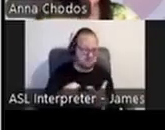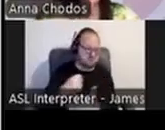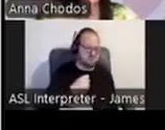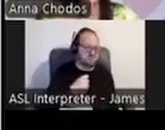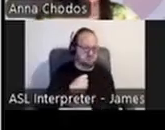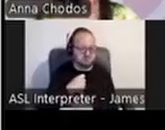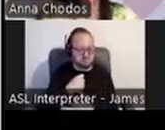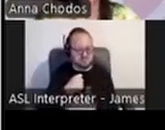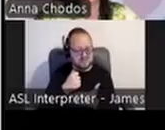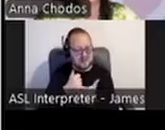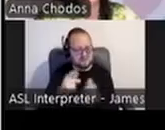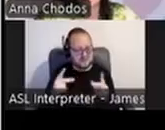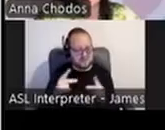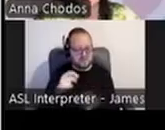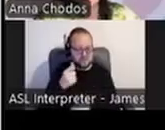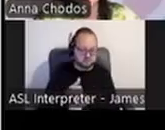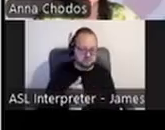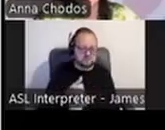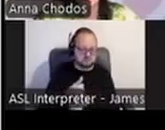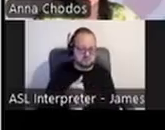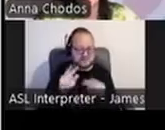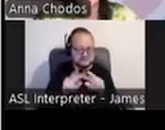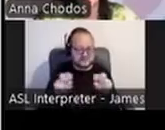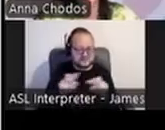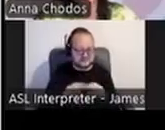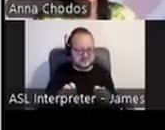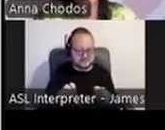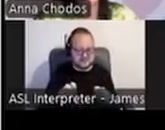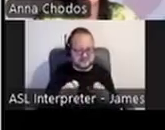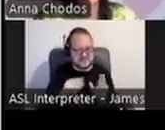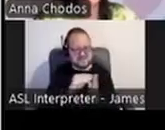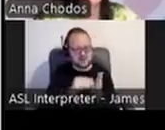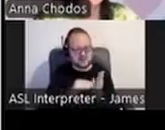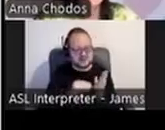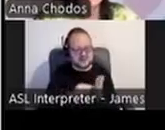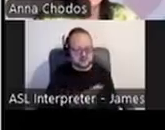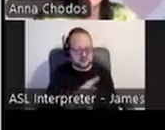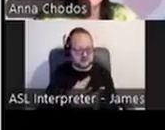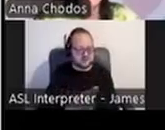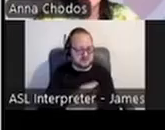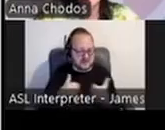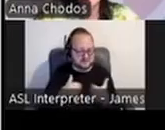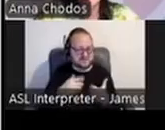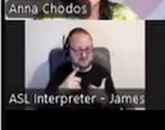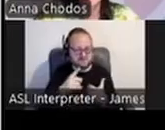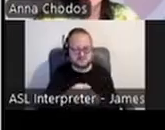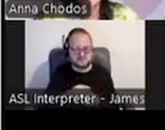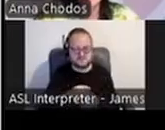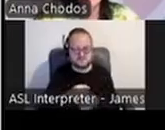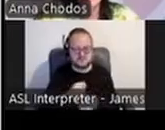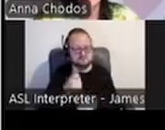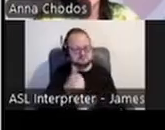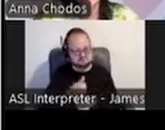structured assessments and documentation routines for addressing caregivers. That